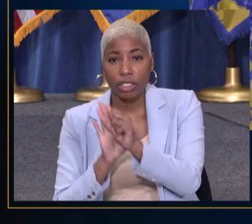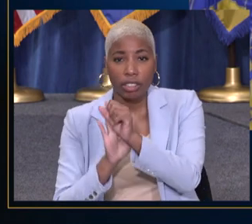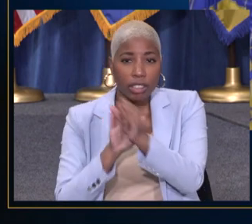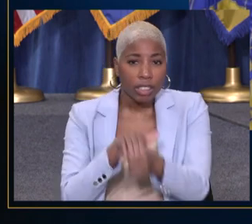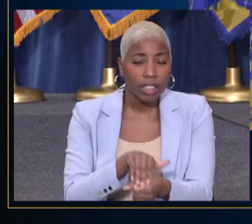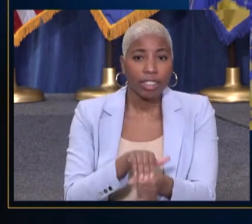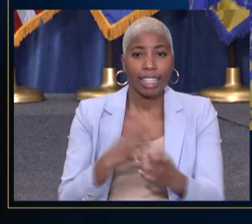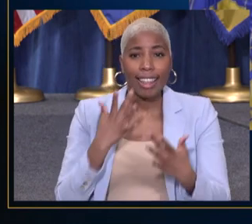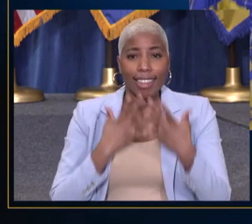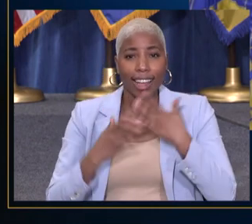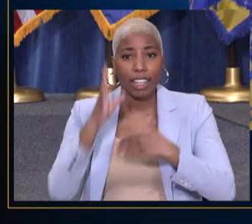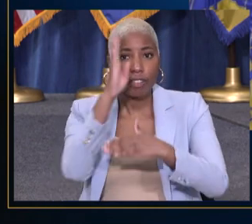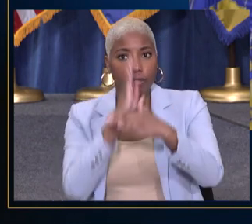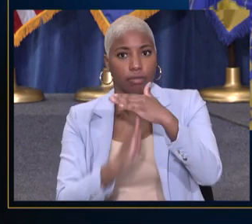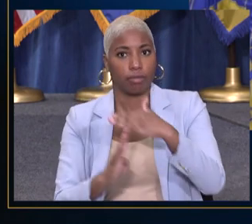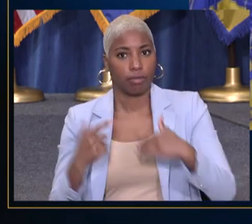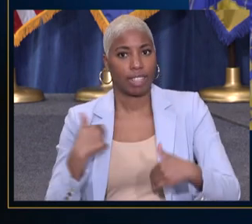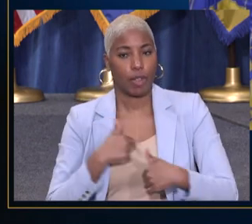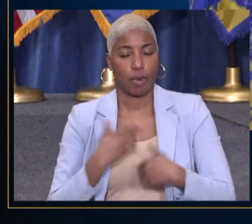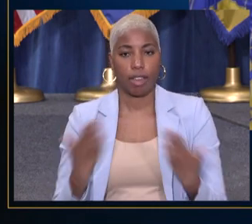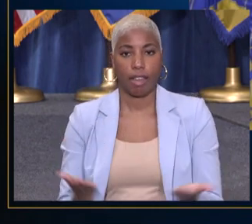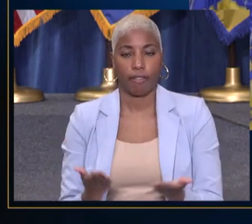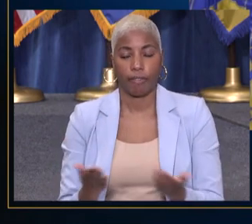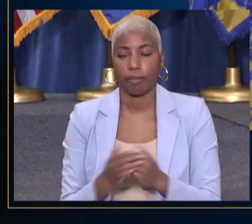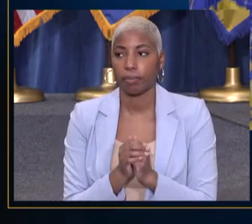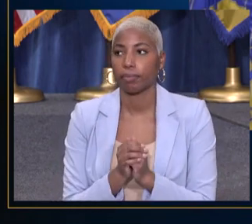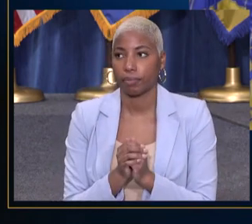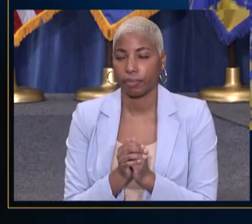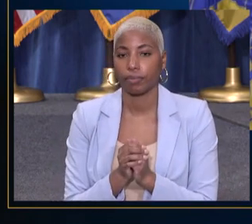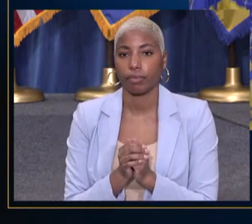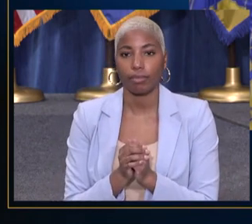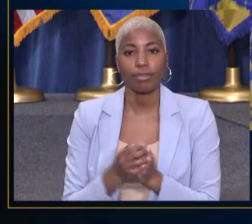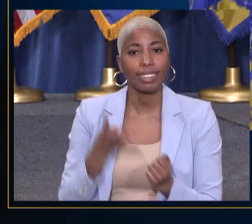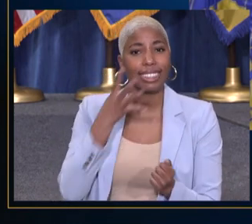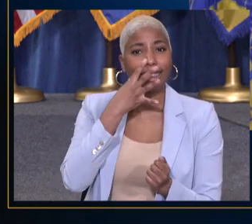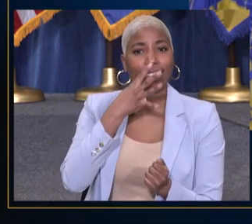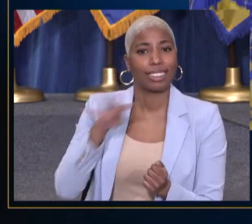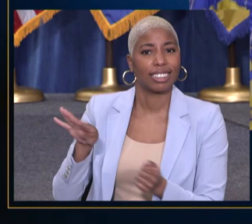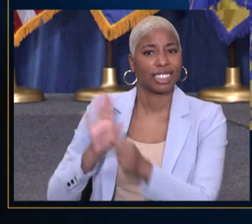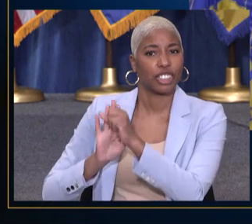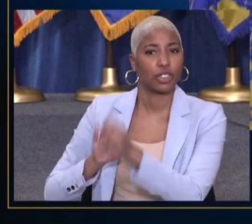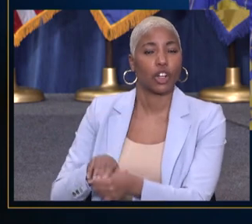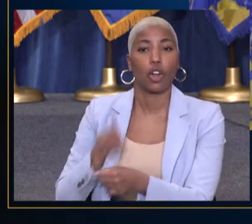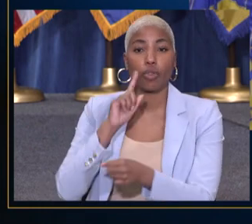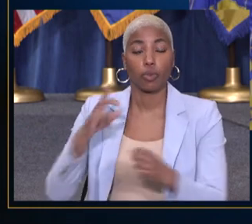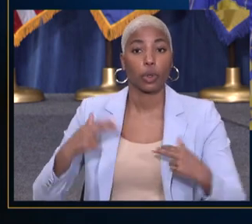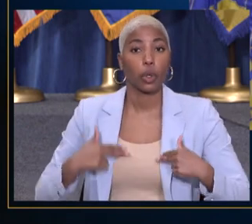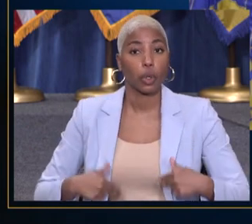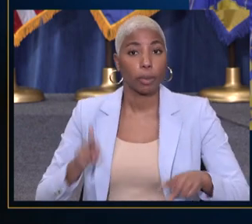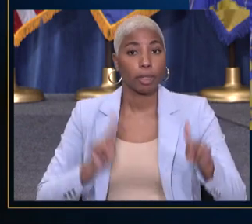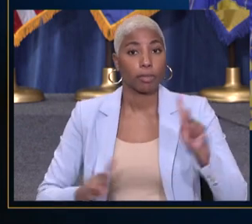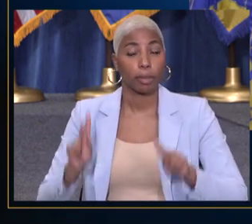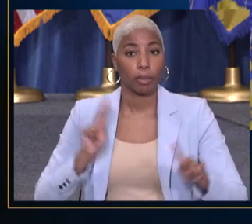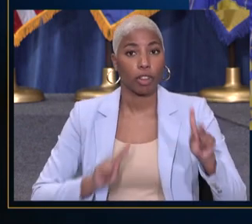humility that exist, and the blatant disregard for human beings whose color